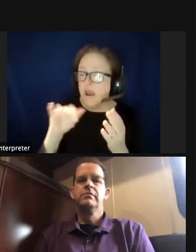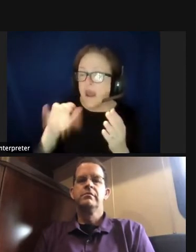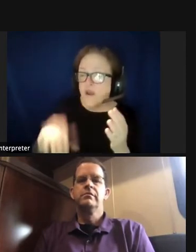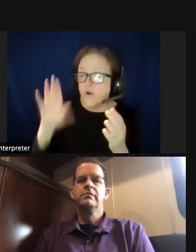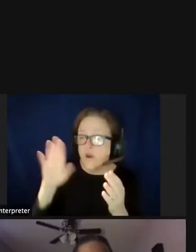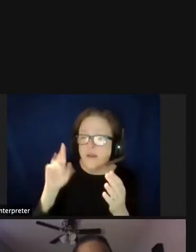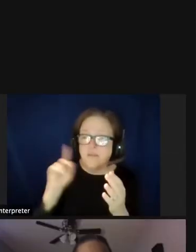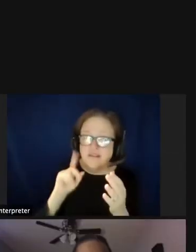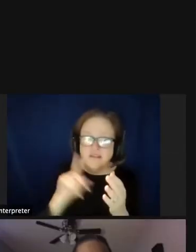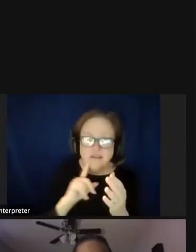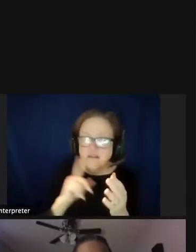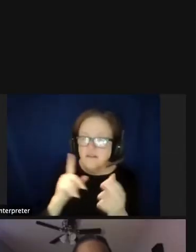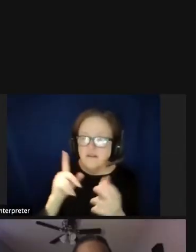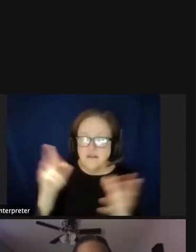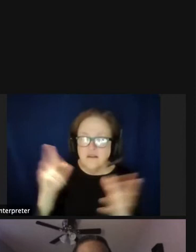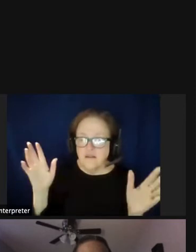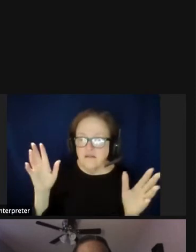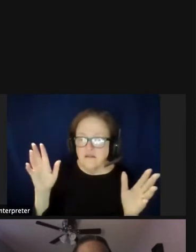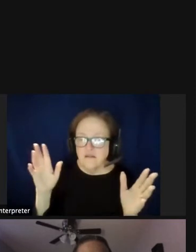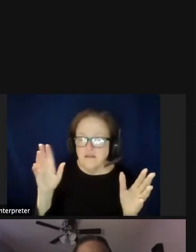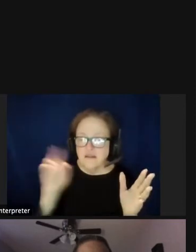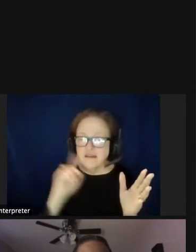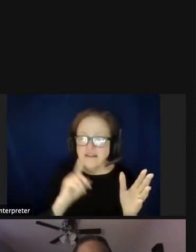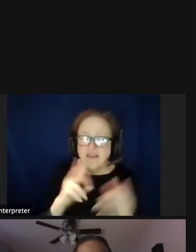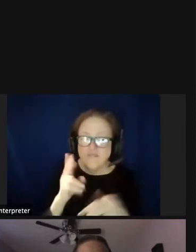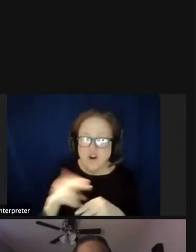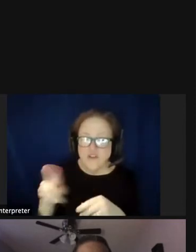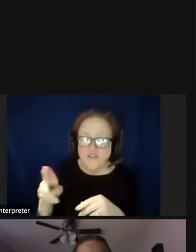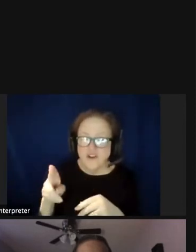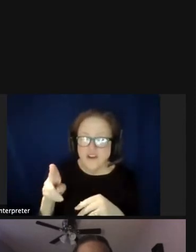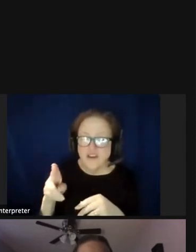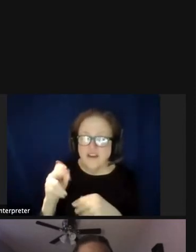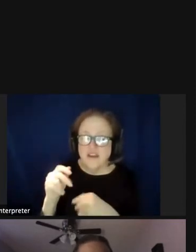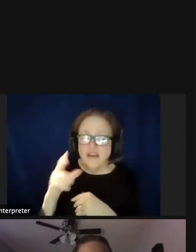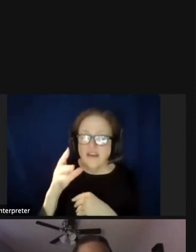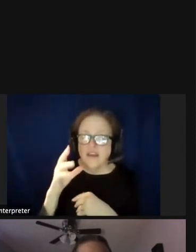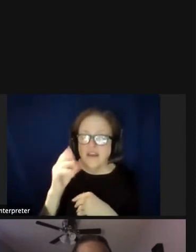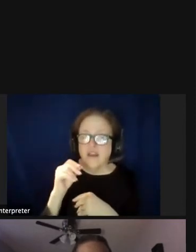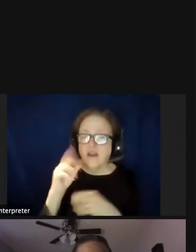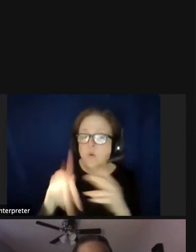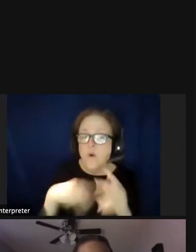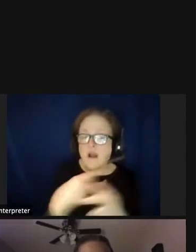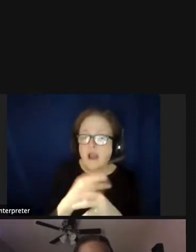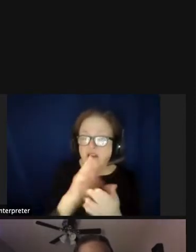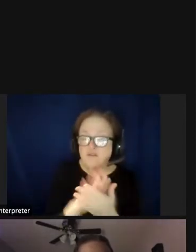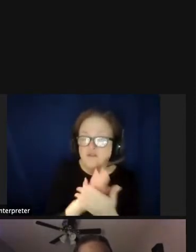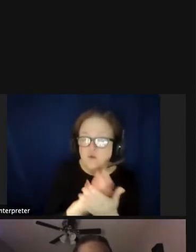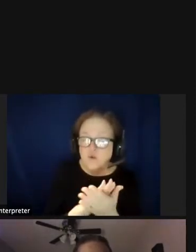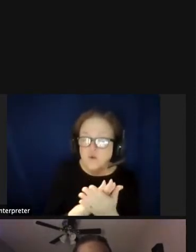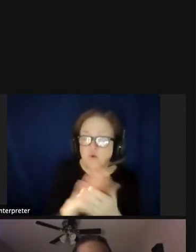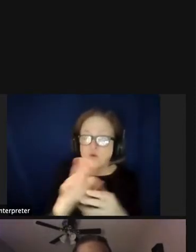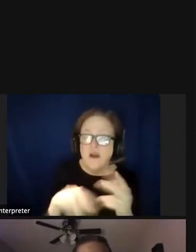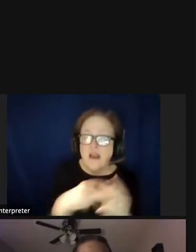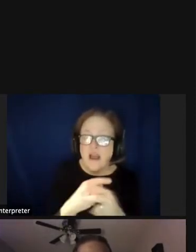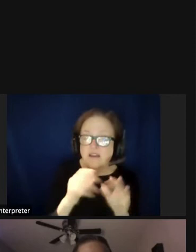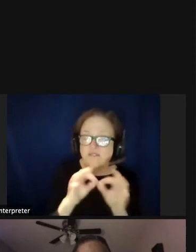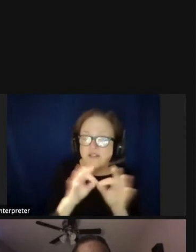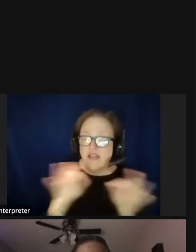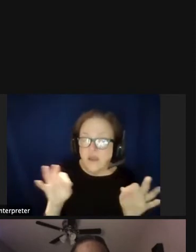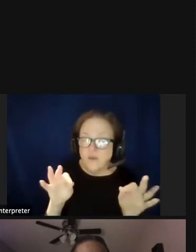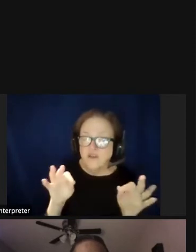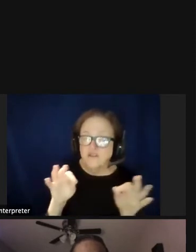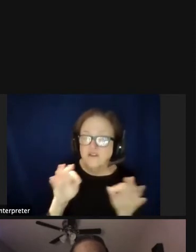hard of hearing? What type of school did you attend? Growing up, what language did you use? And culturally,